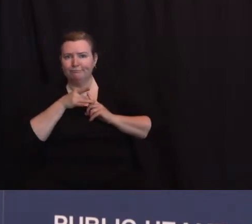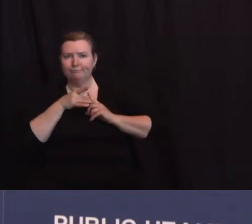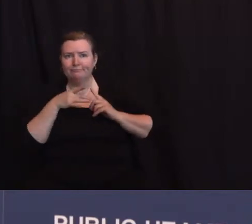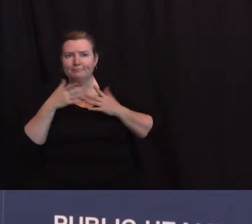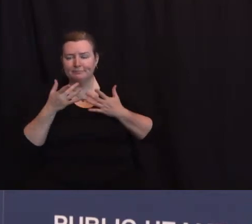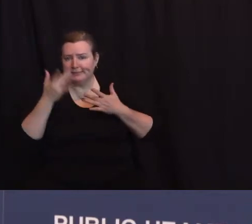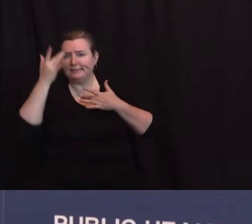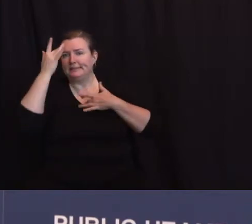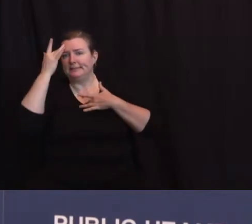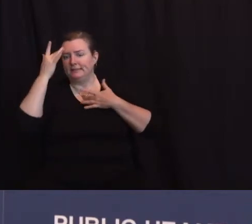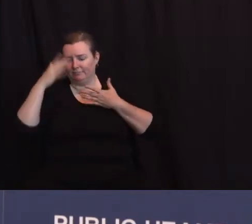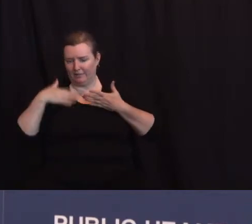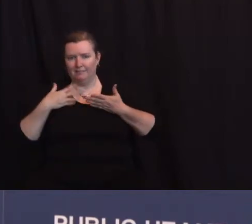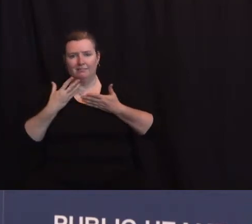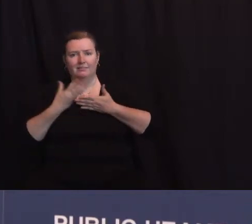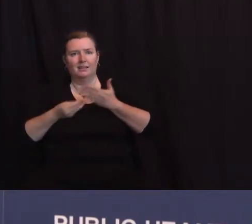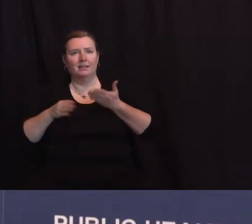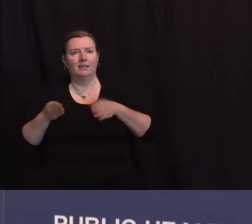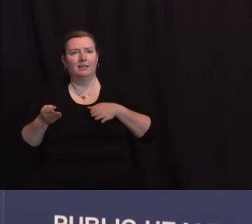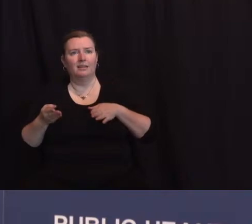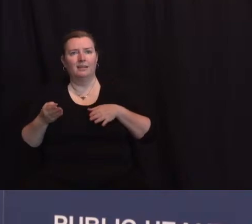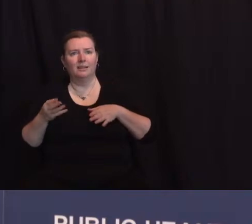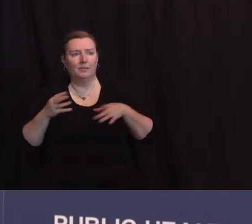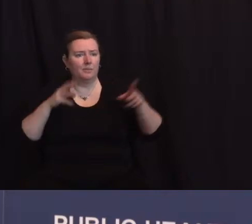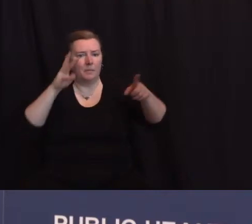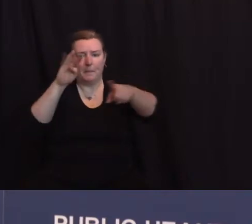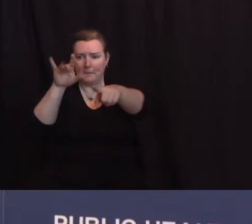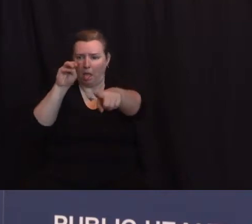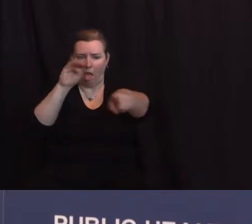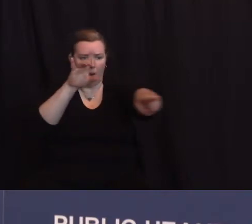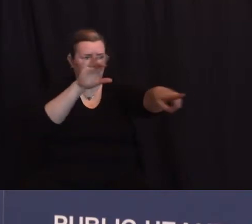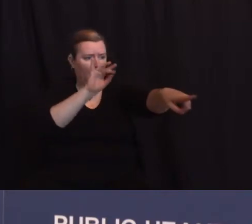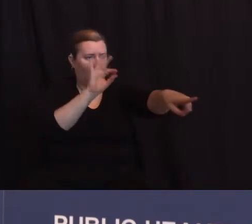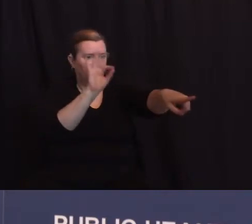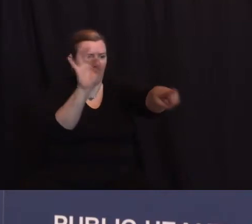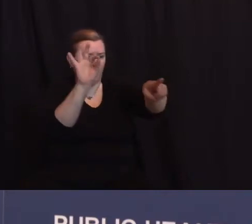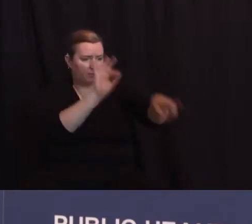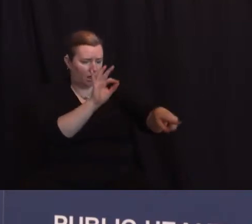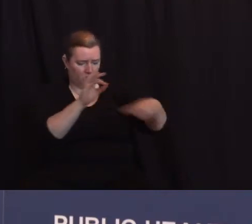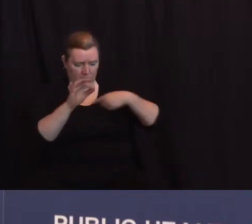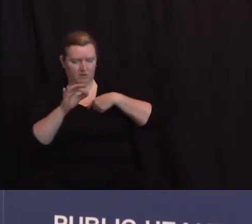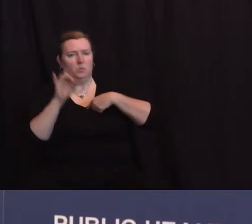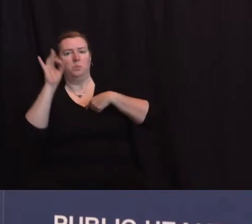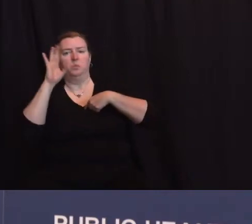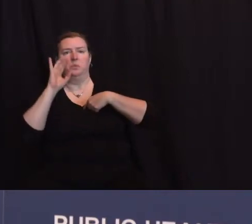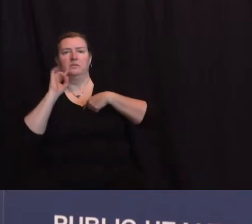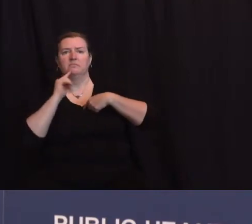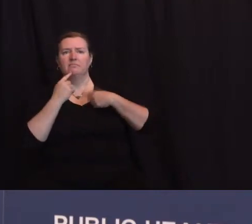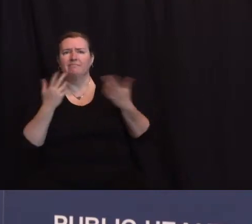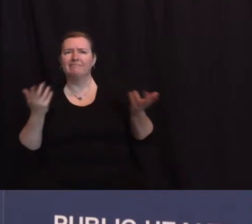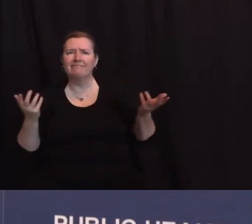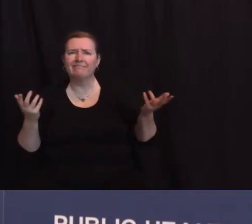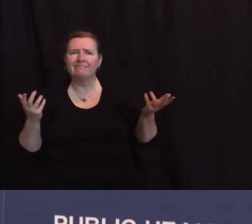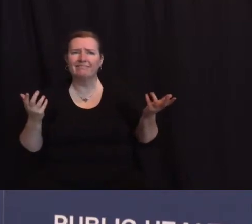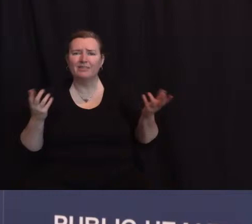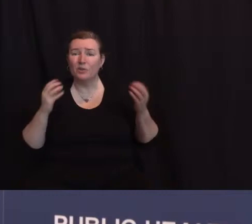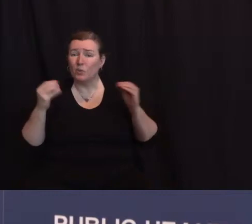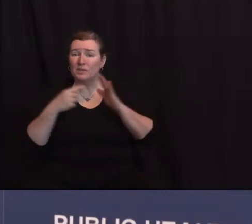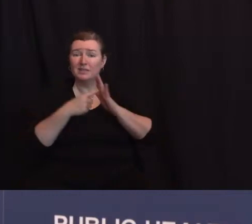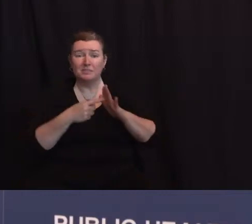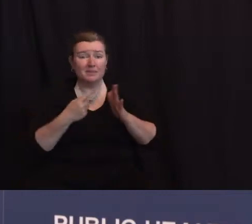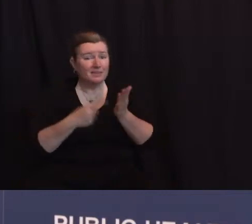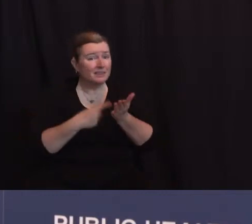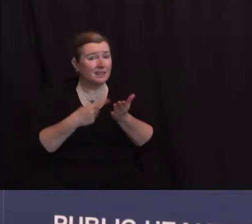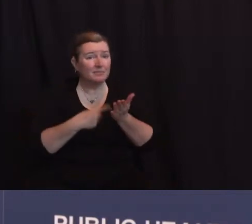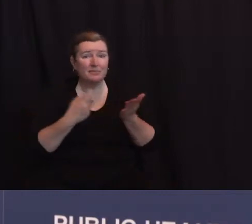dying. So yes, it's a very good thing that kids have mild to no symptoms in general, although occasionally they do have more serious